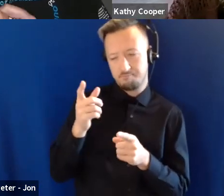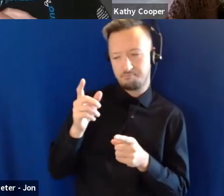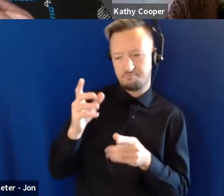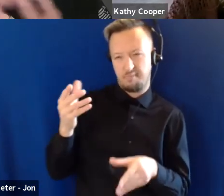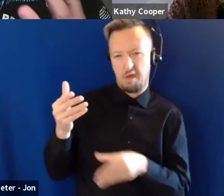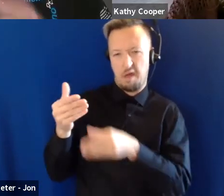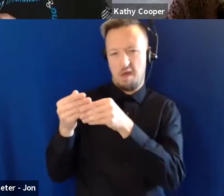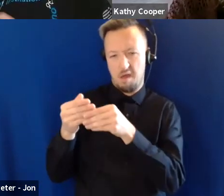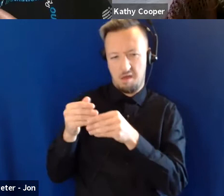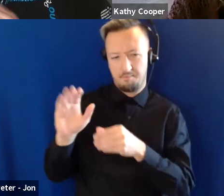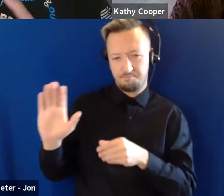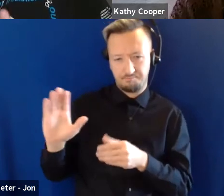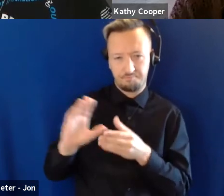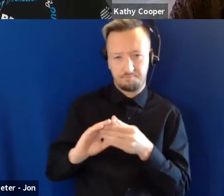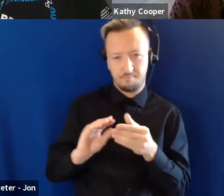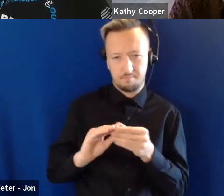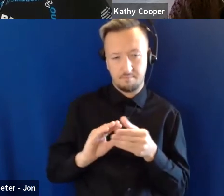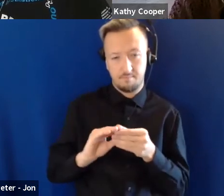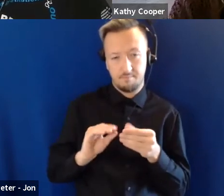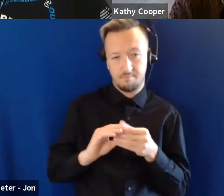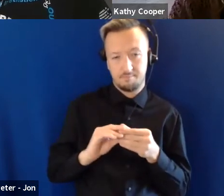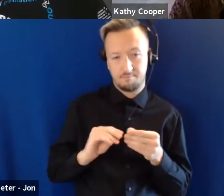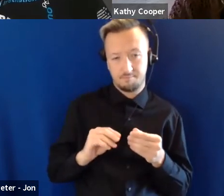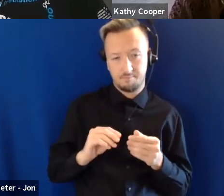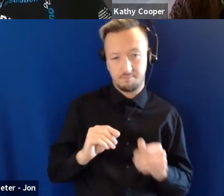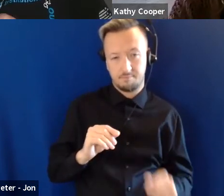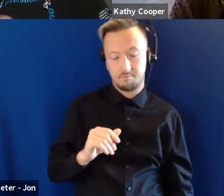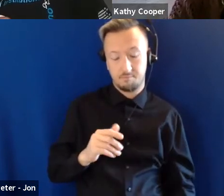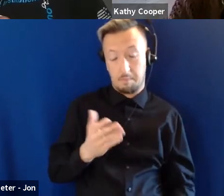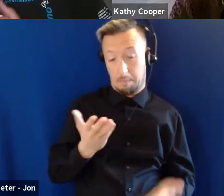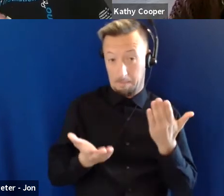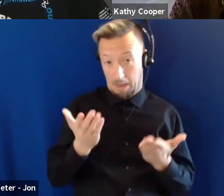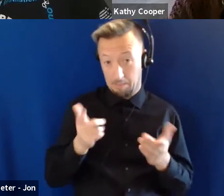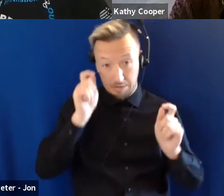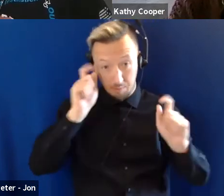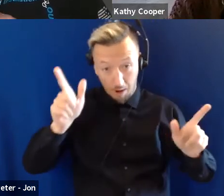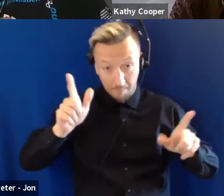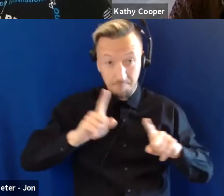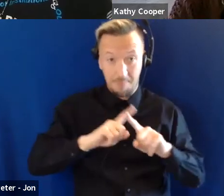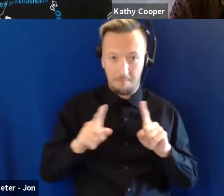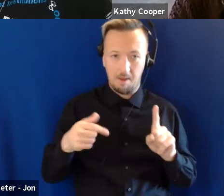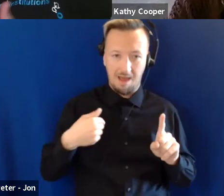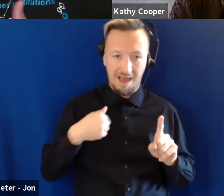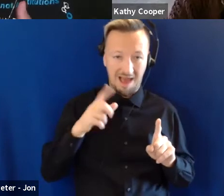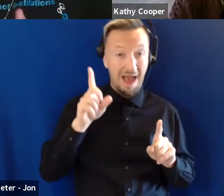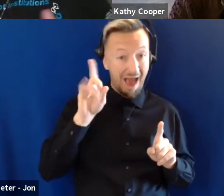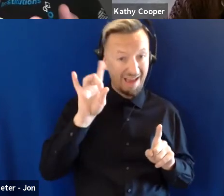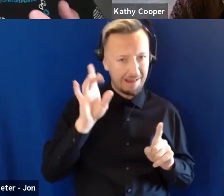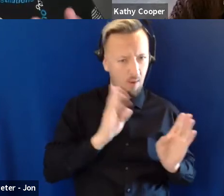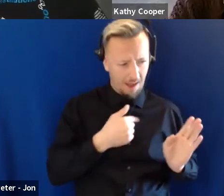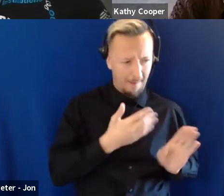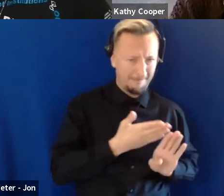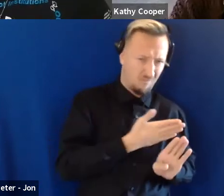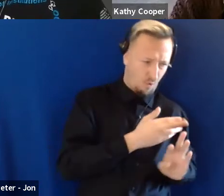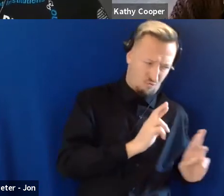so obviously this will probably seem like a surprise, but I actually did prepare for today's.